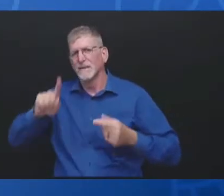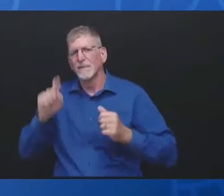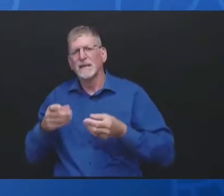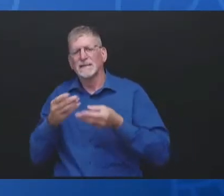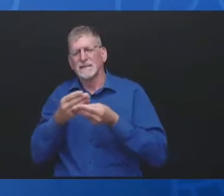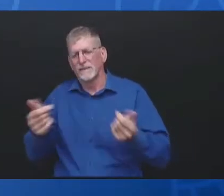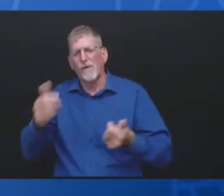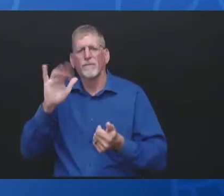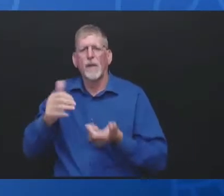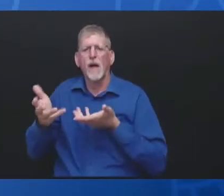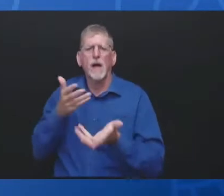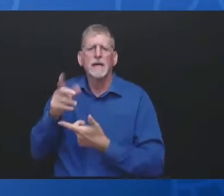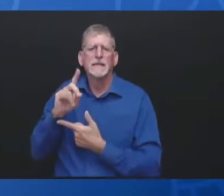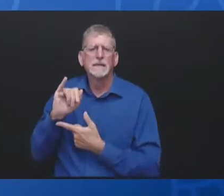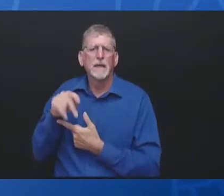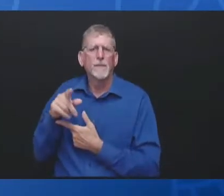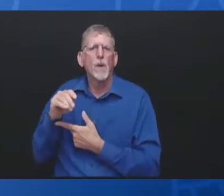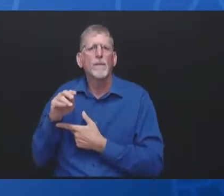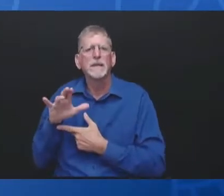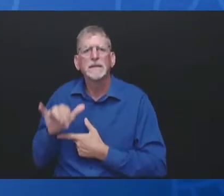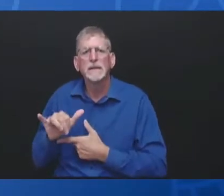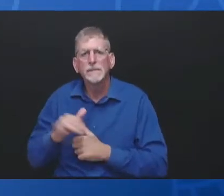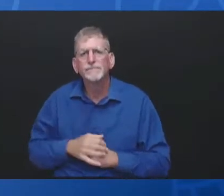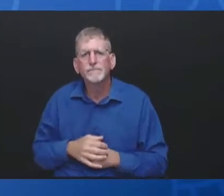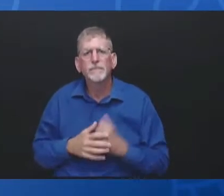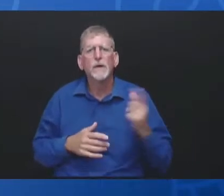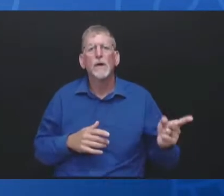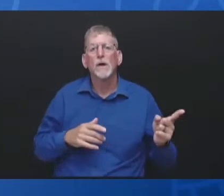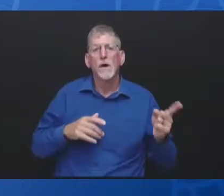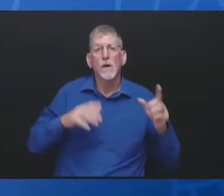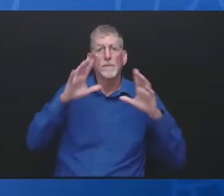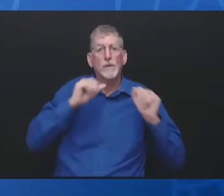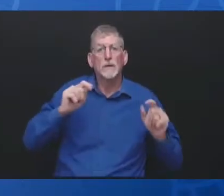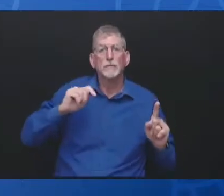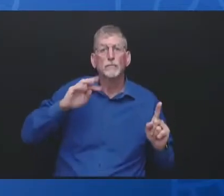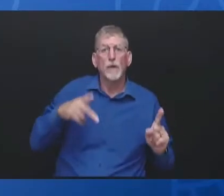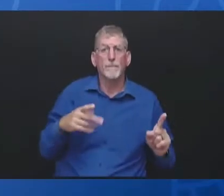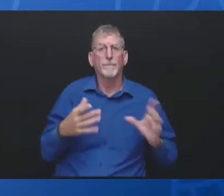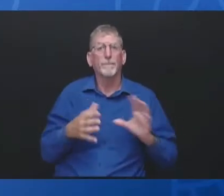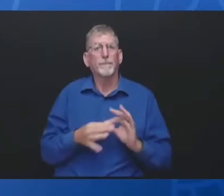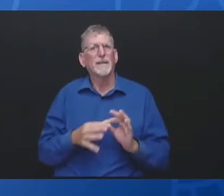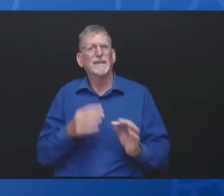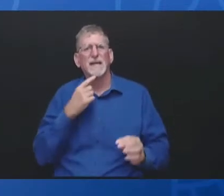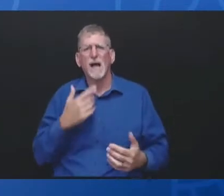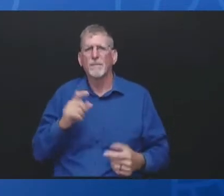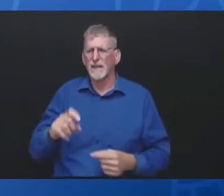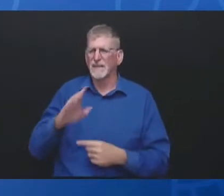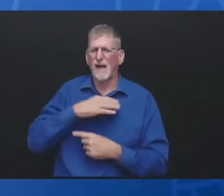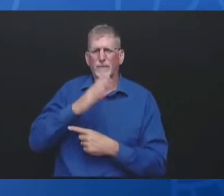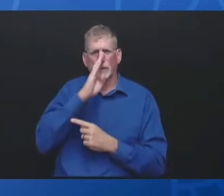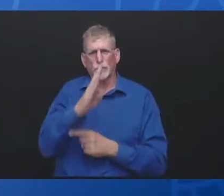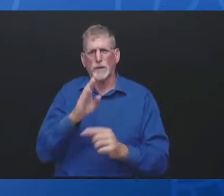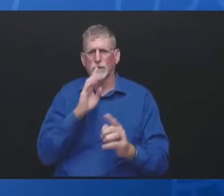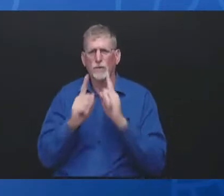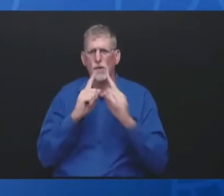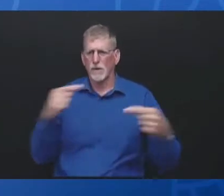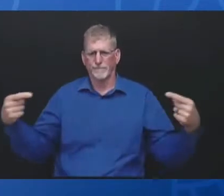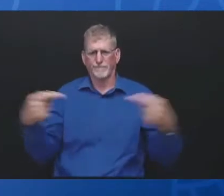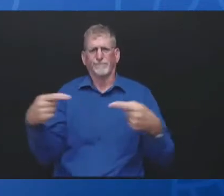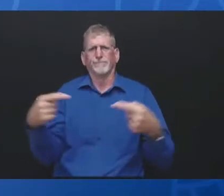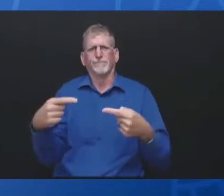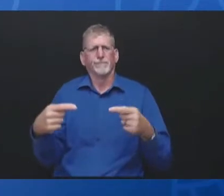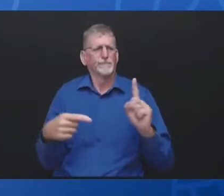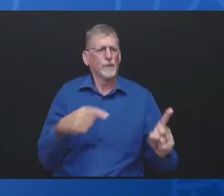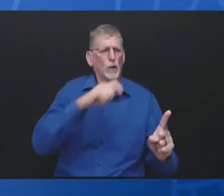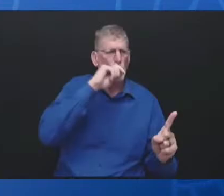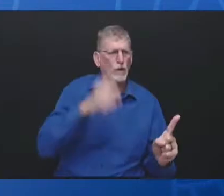heard President Trump note that there has to be direct talks between the parties. Direct talks between Russia and